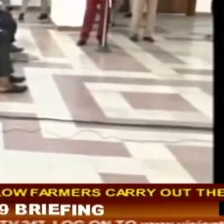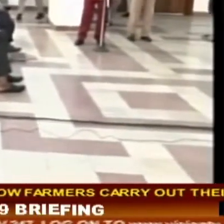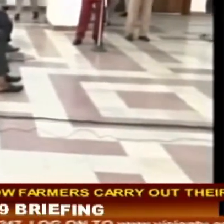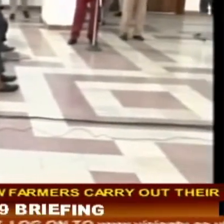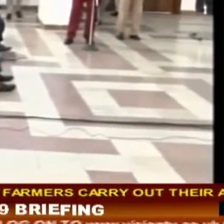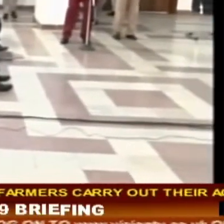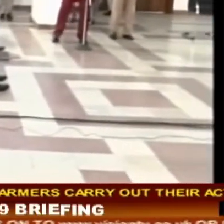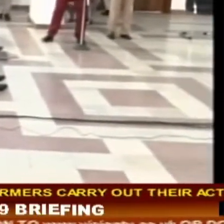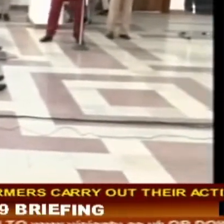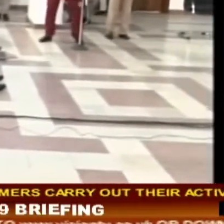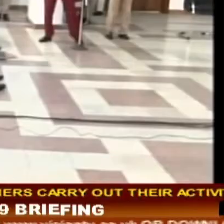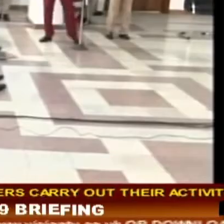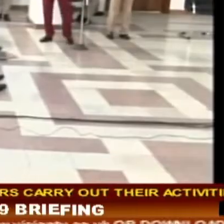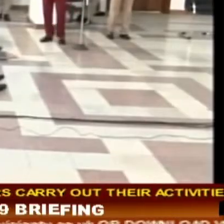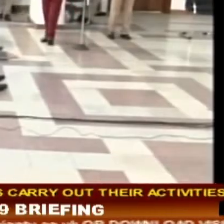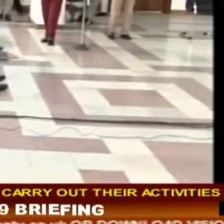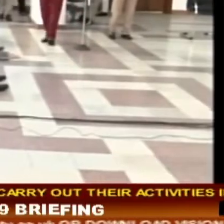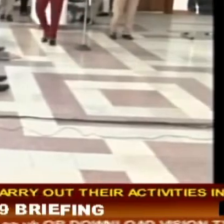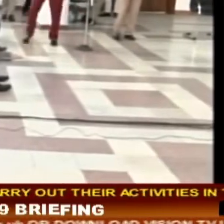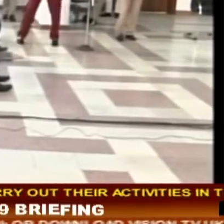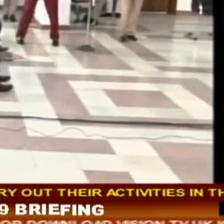press okay